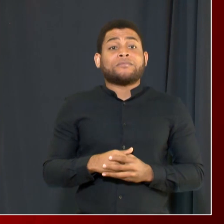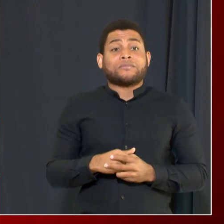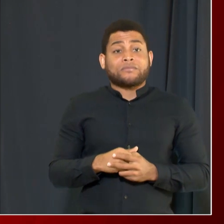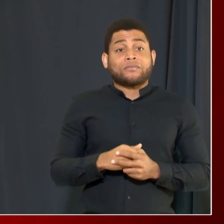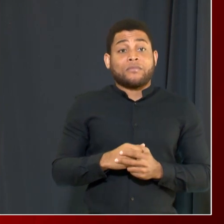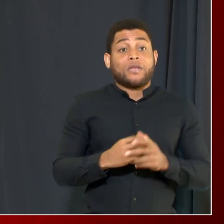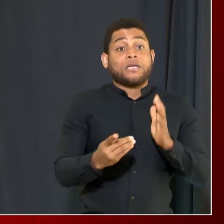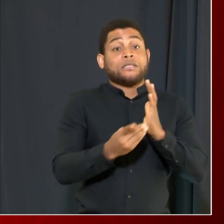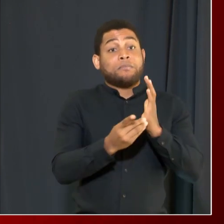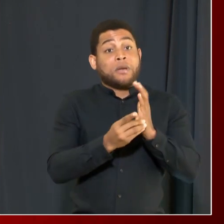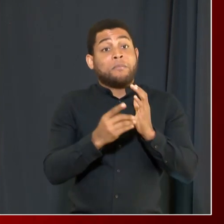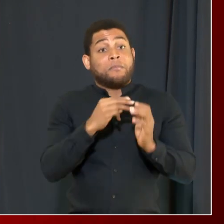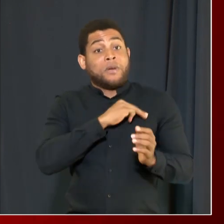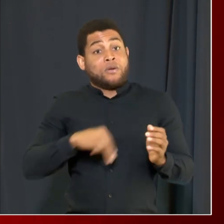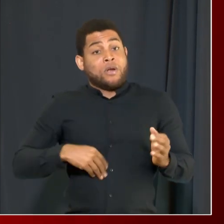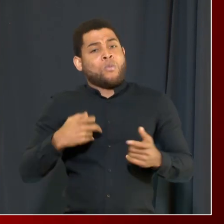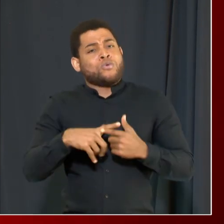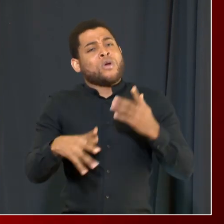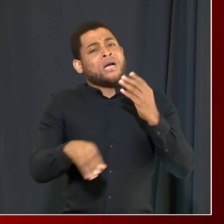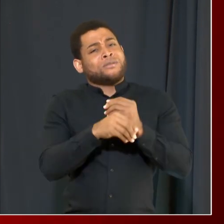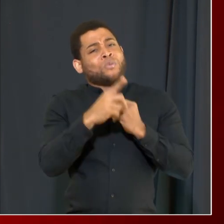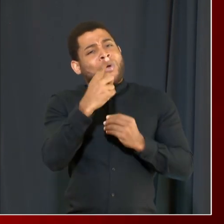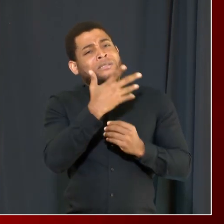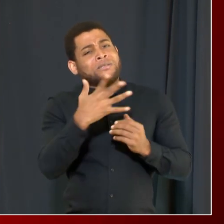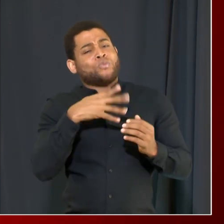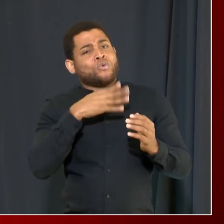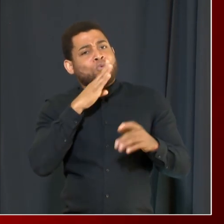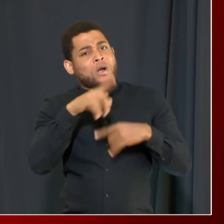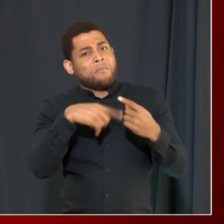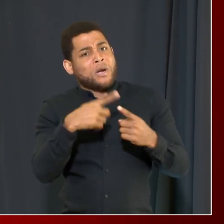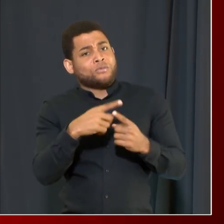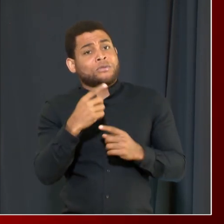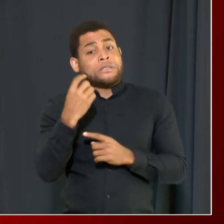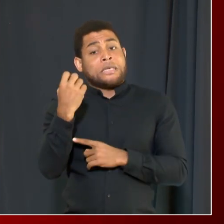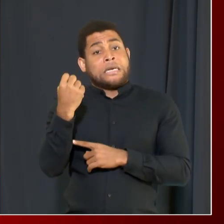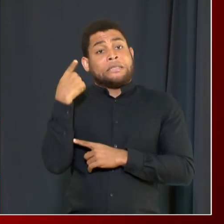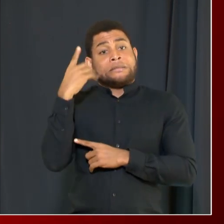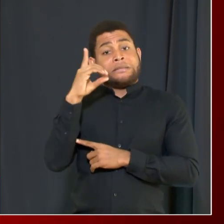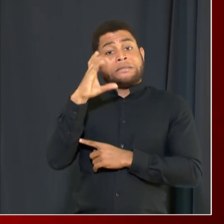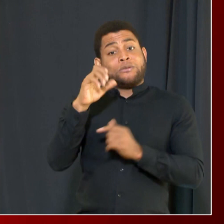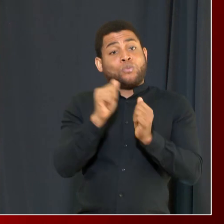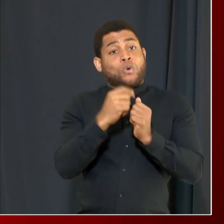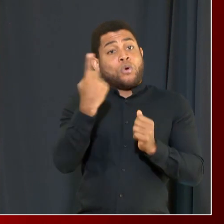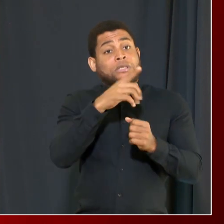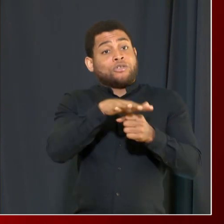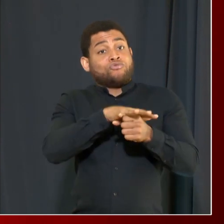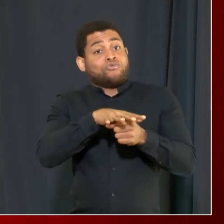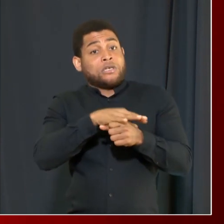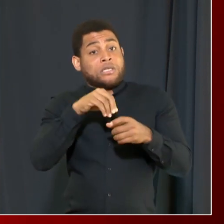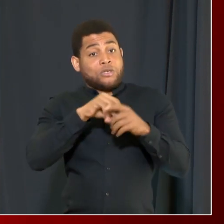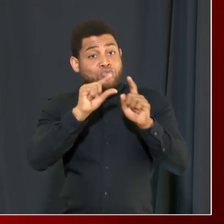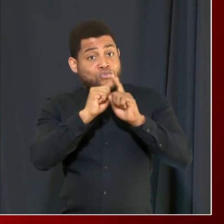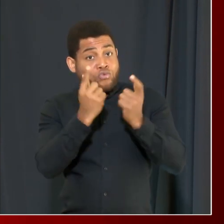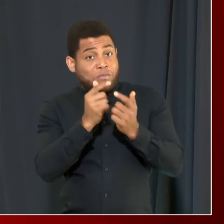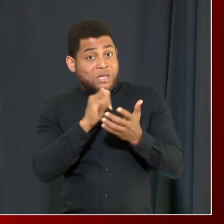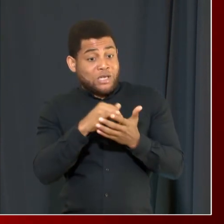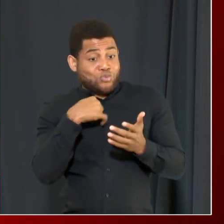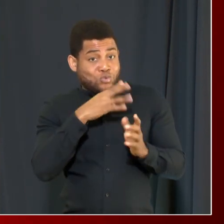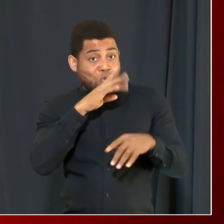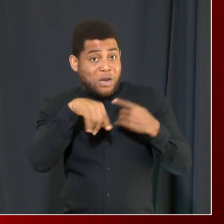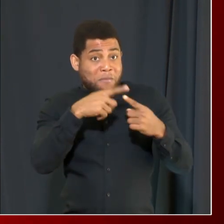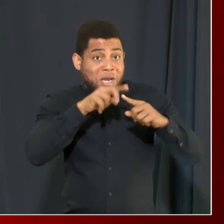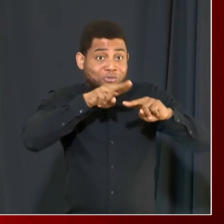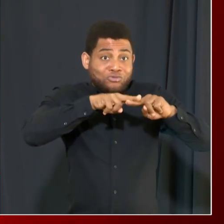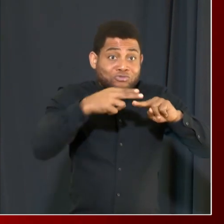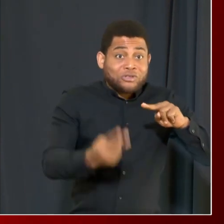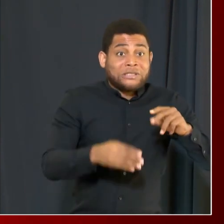talk about is that last year the District of Columbia was one of the only jurisdictions in the group that you're talking about to see decreases in homicide